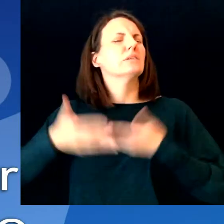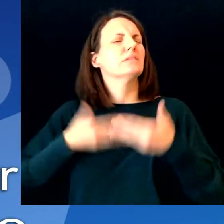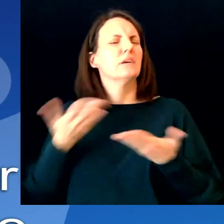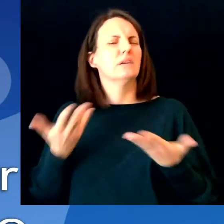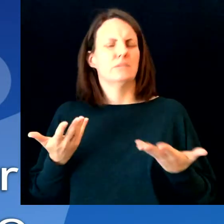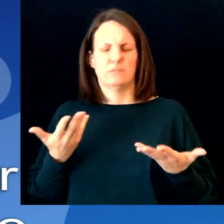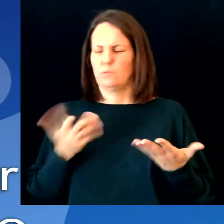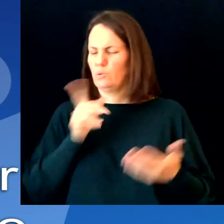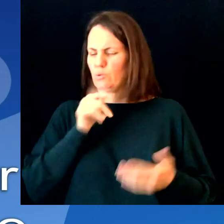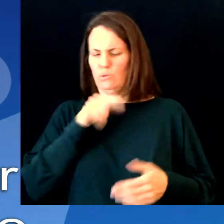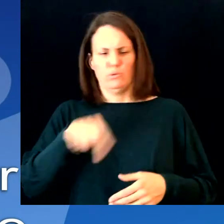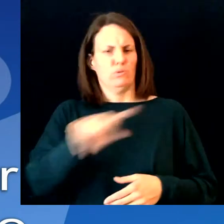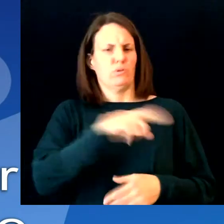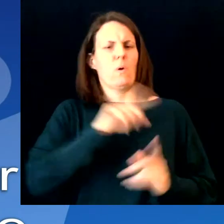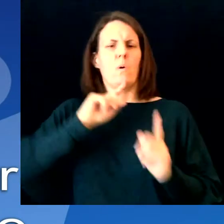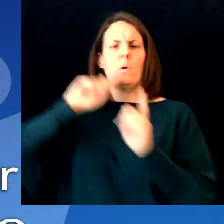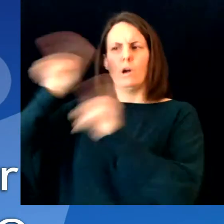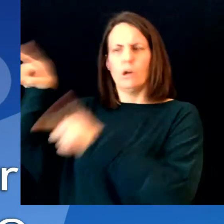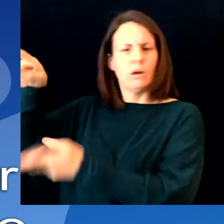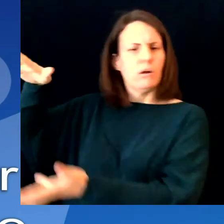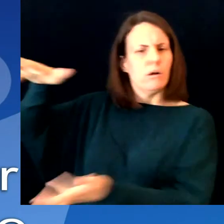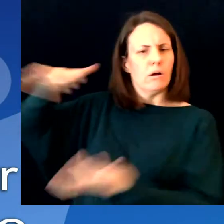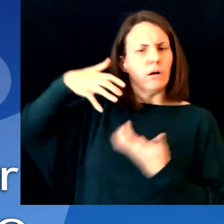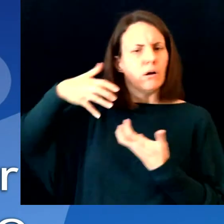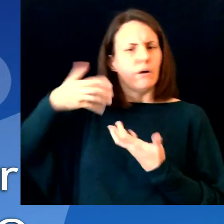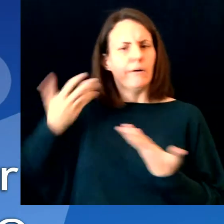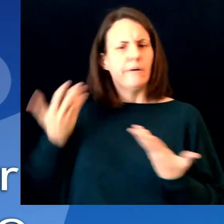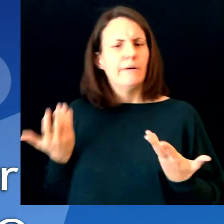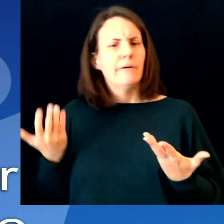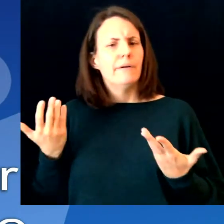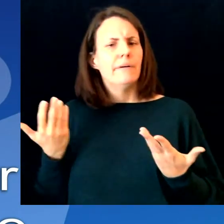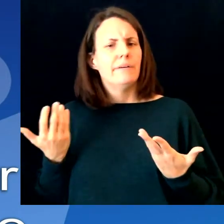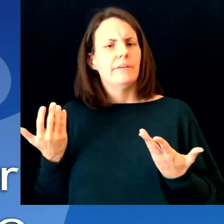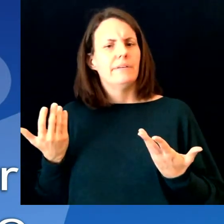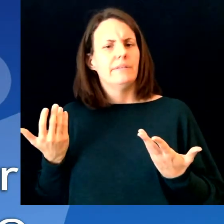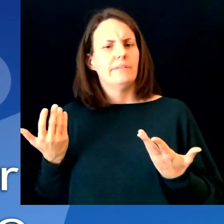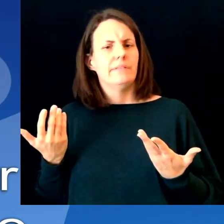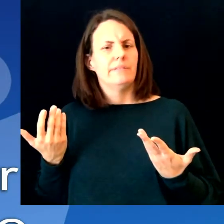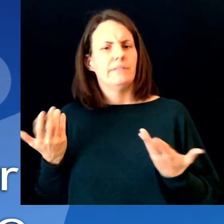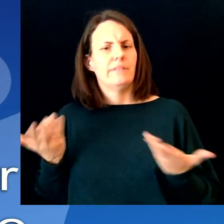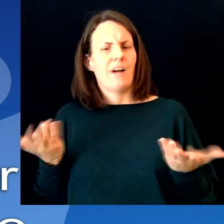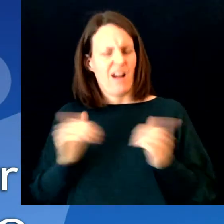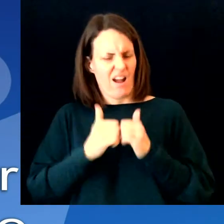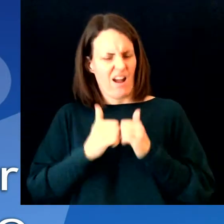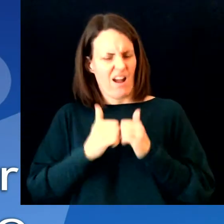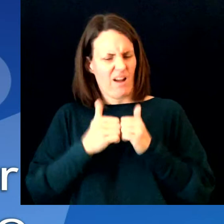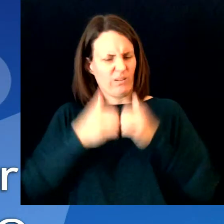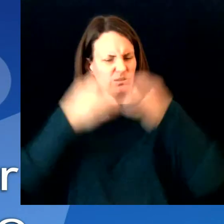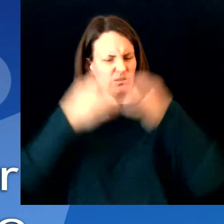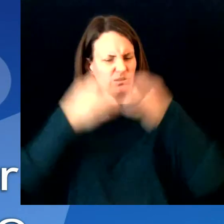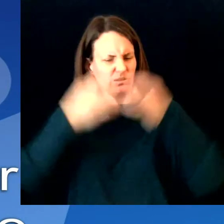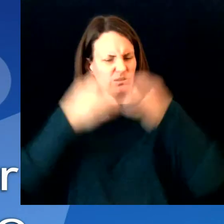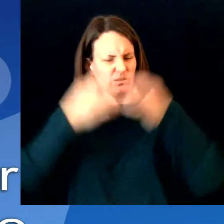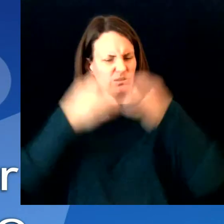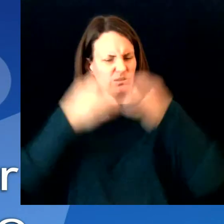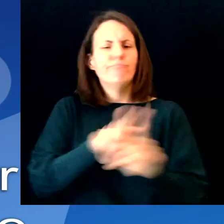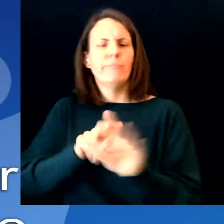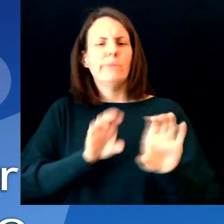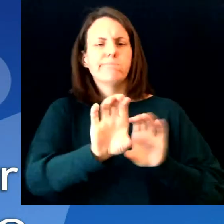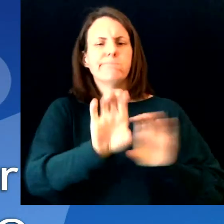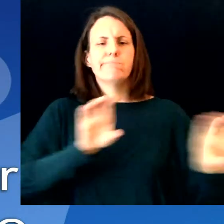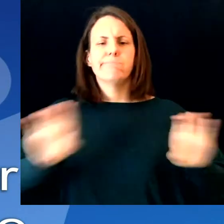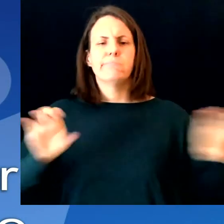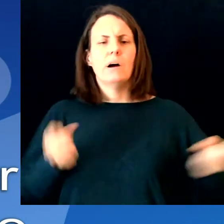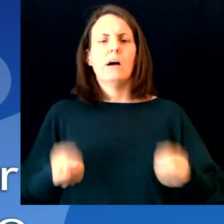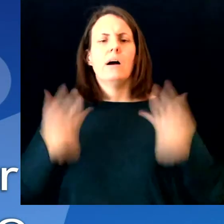order fulfilled, what may be some slowing down of the process, and if there's any more description